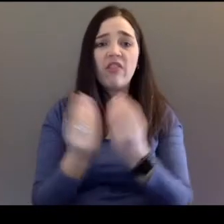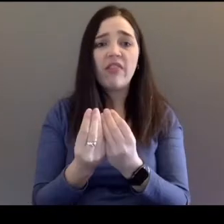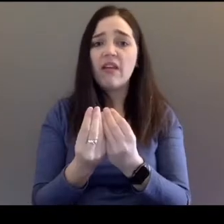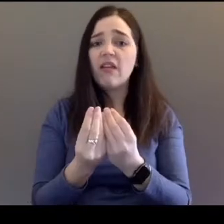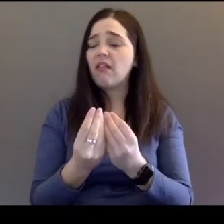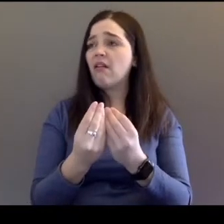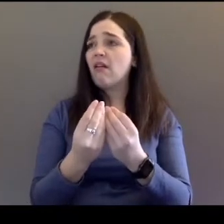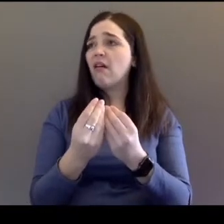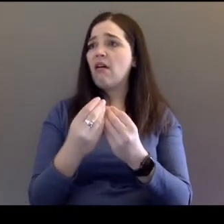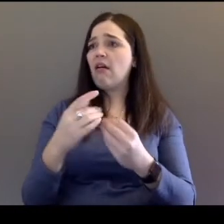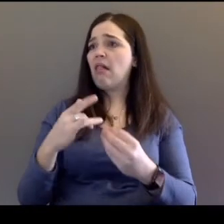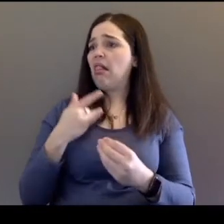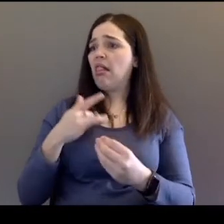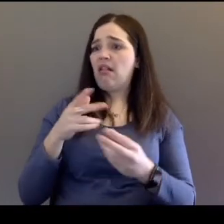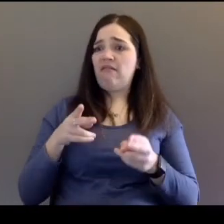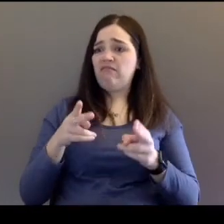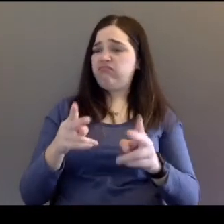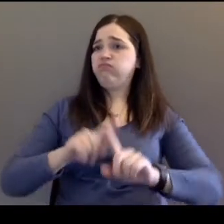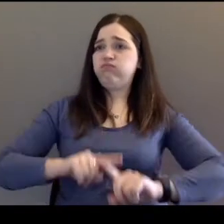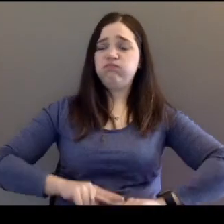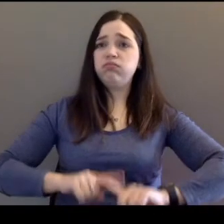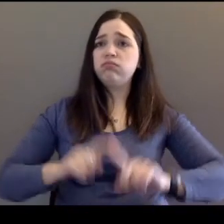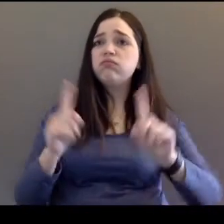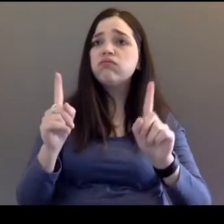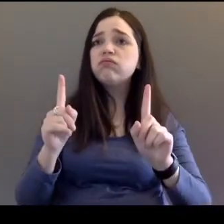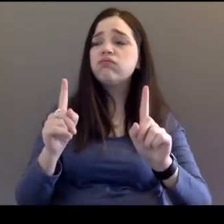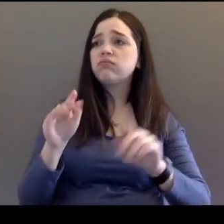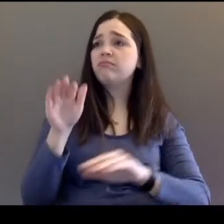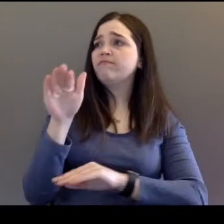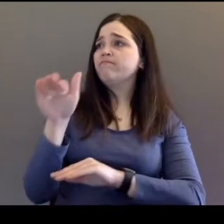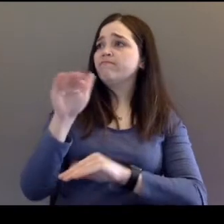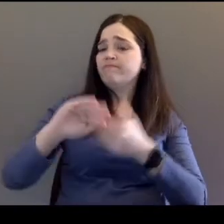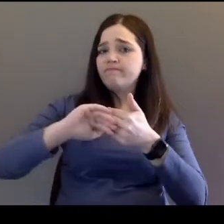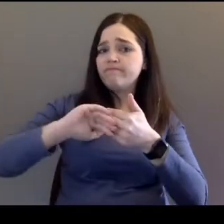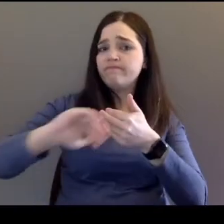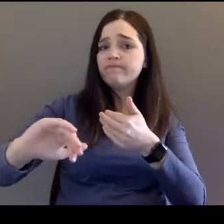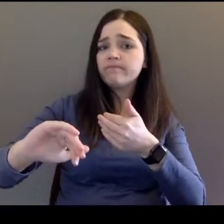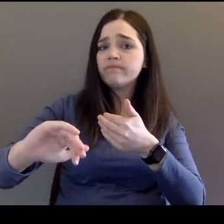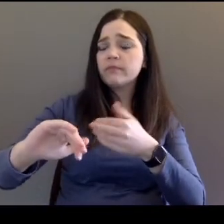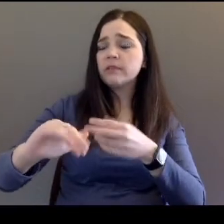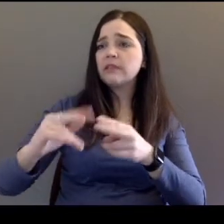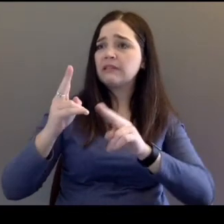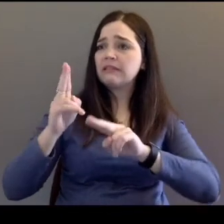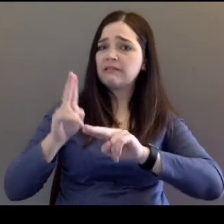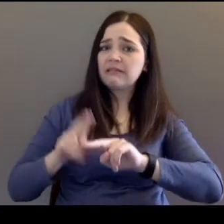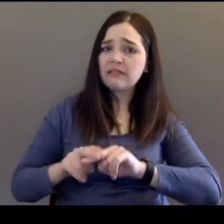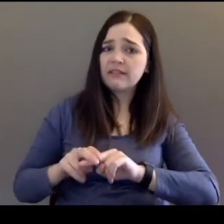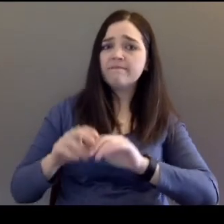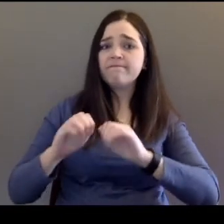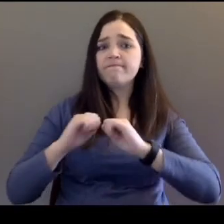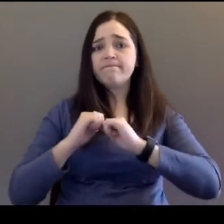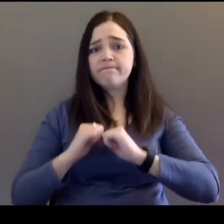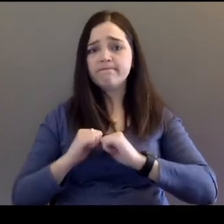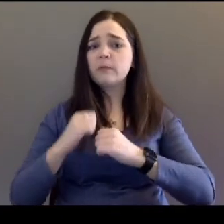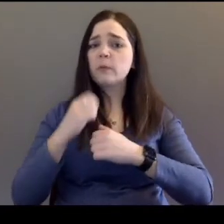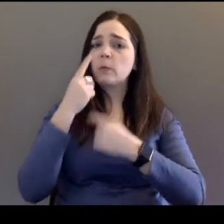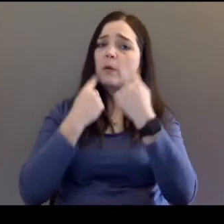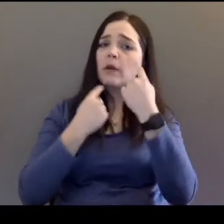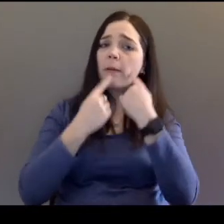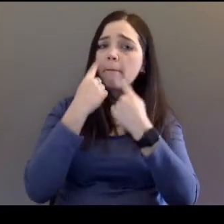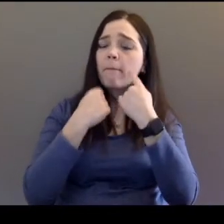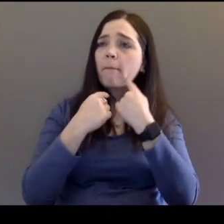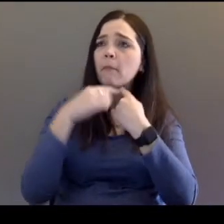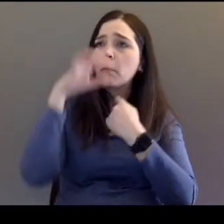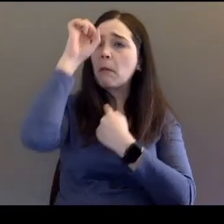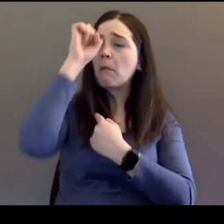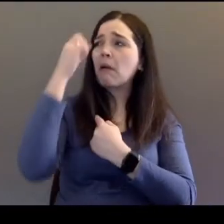They had been taken off into exile, and they sat by the rivers of Babylon and wept for all that they had lost.